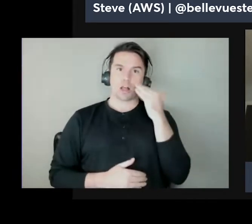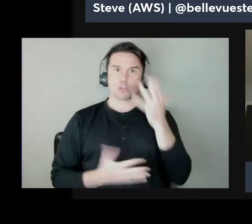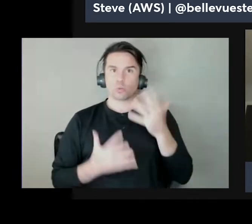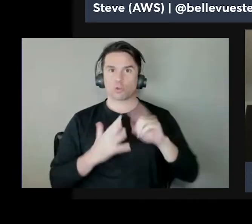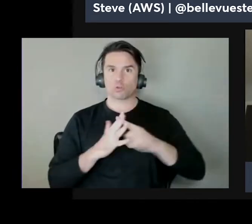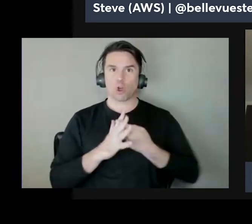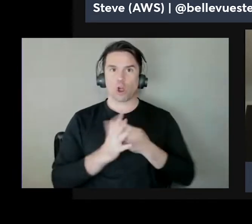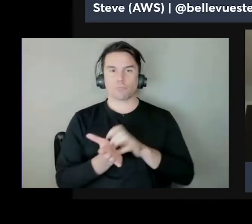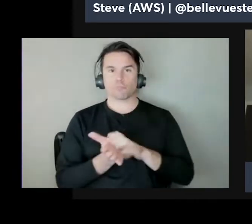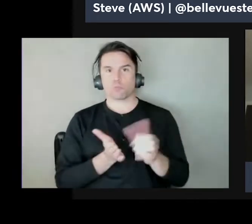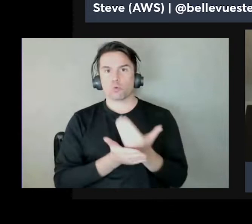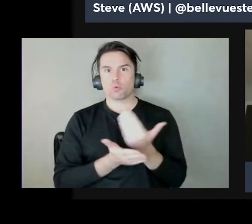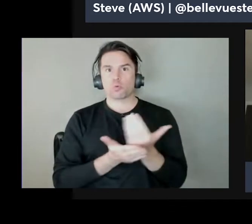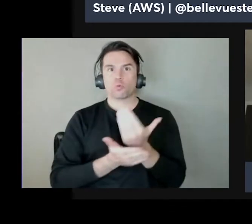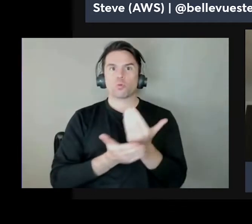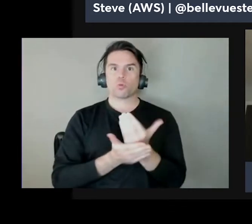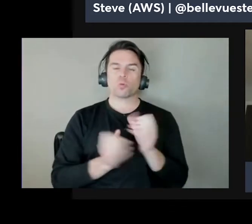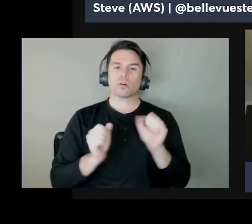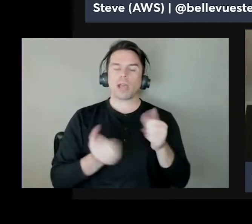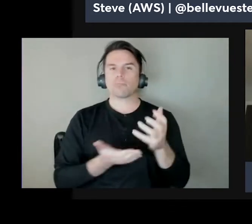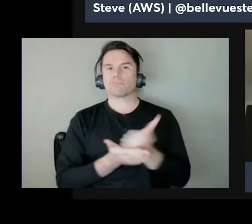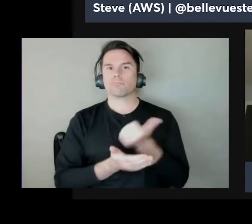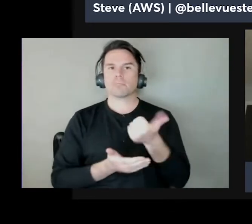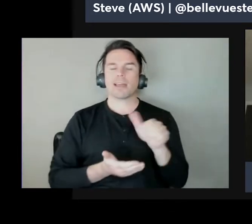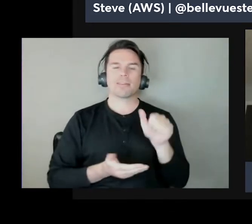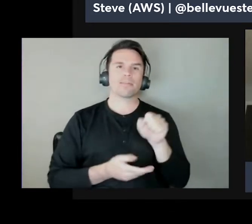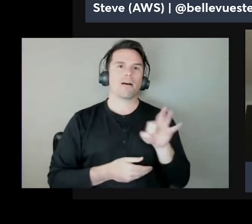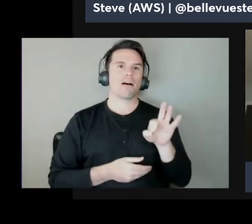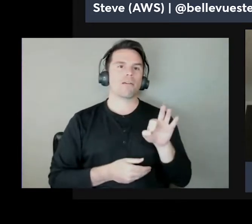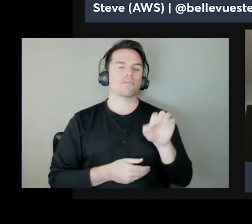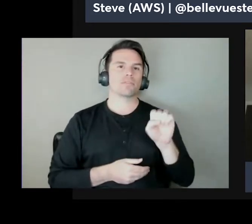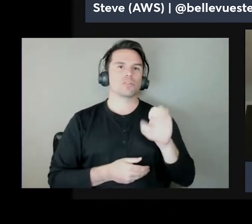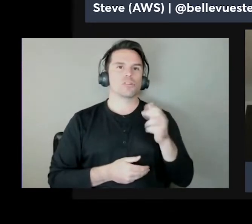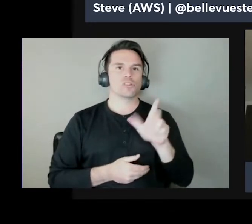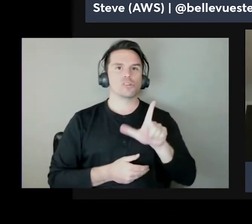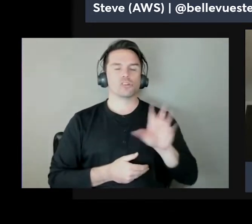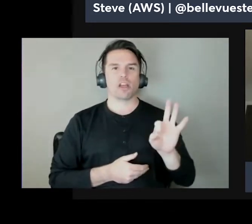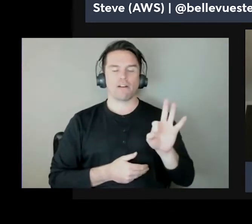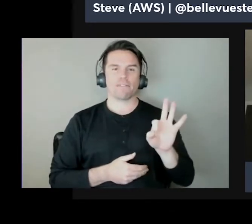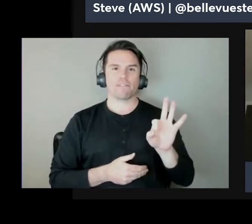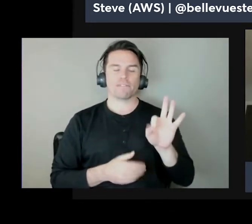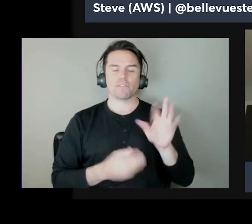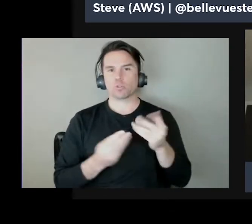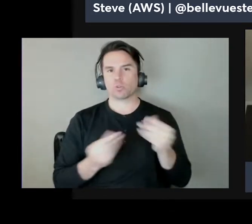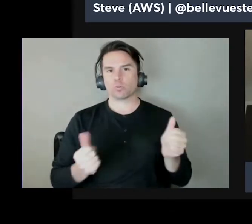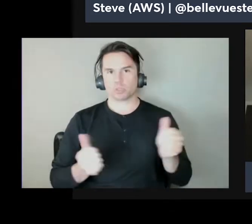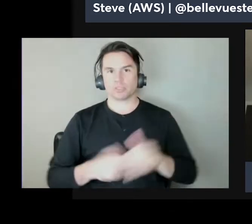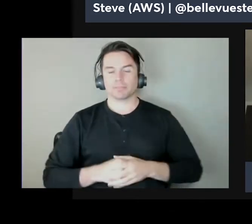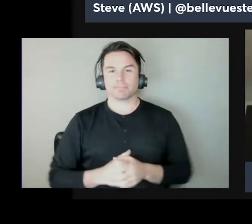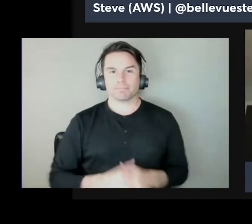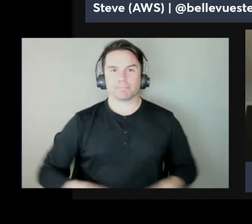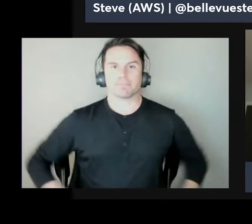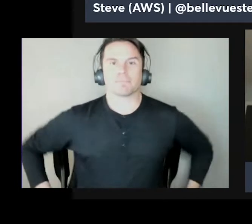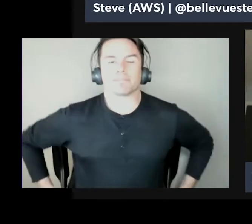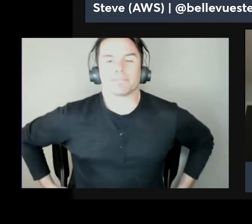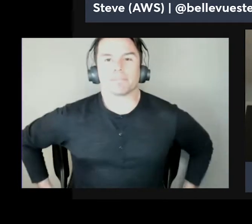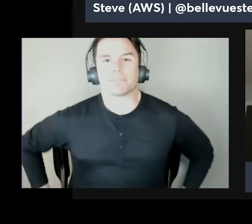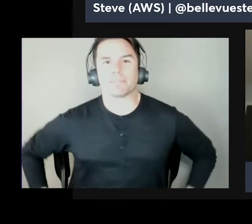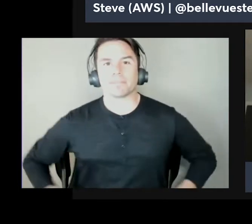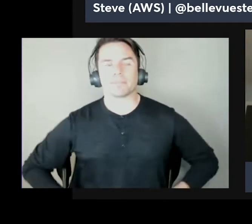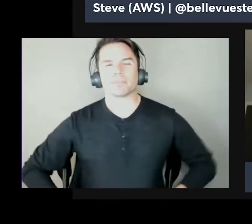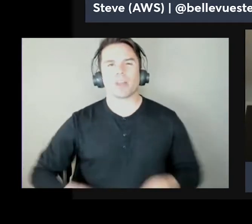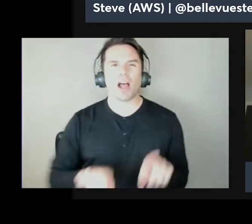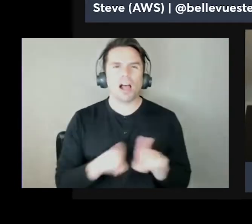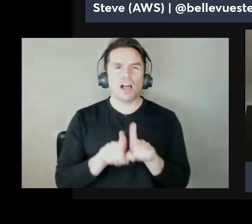any of the off-shelf algorithm that SageMaker provides. Okay. So I've also heard about things called deep